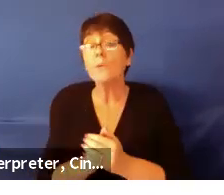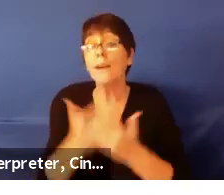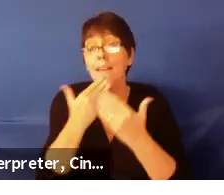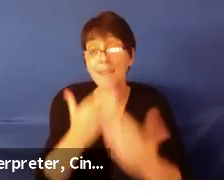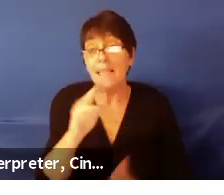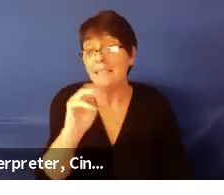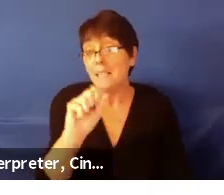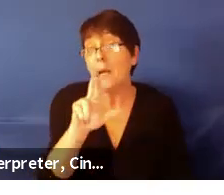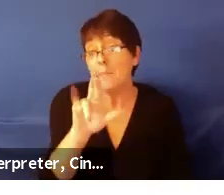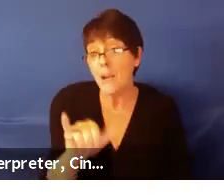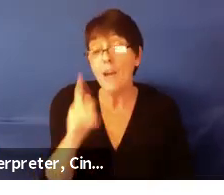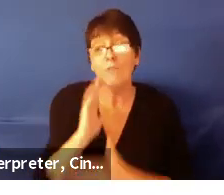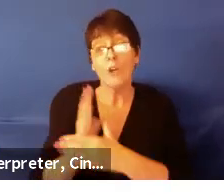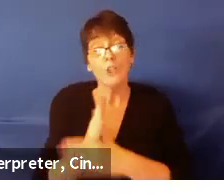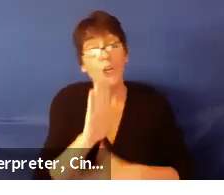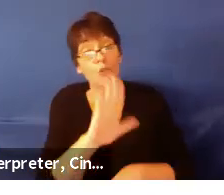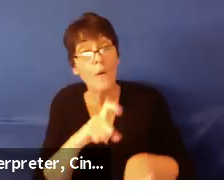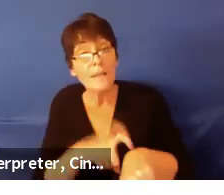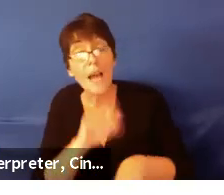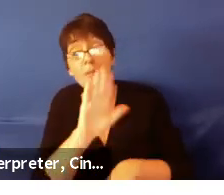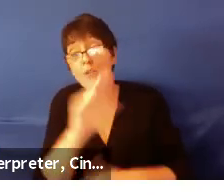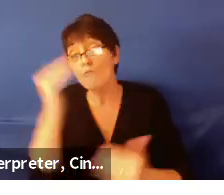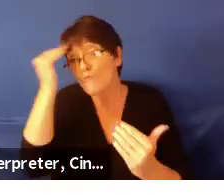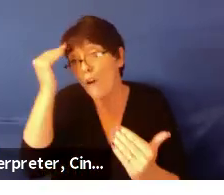Mary, for sharing your time and knowledge with us. I